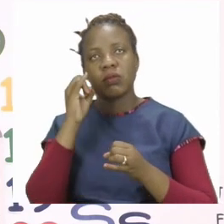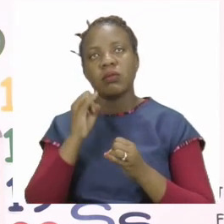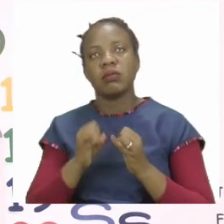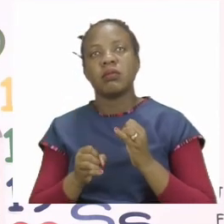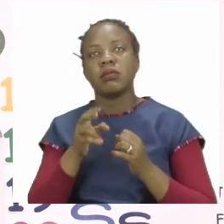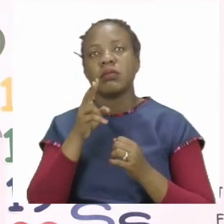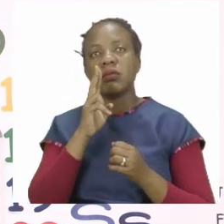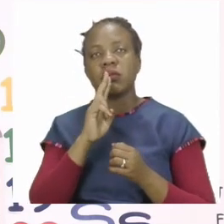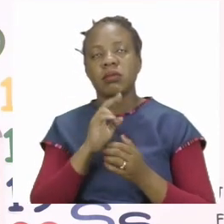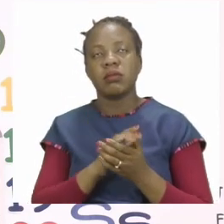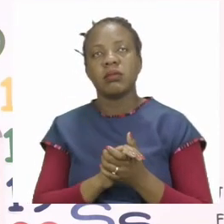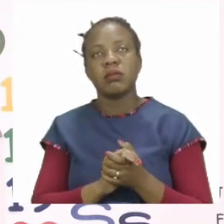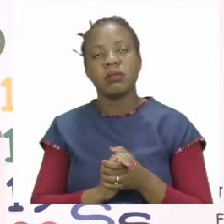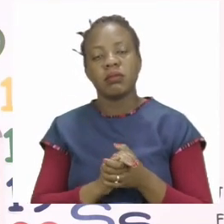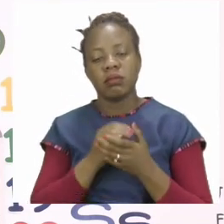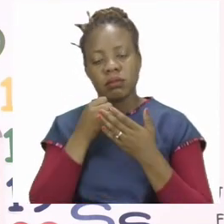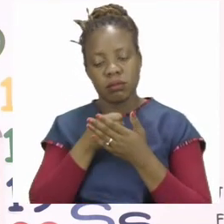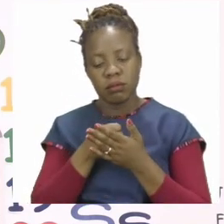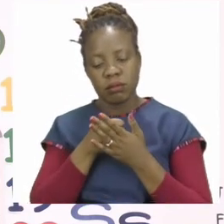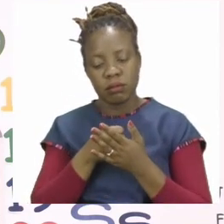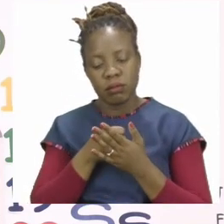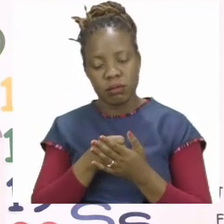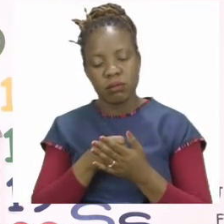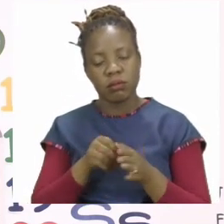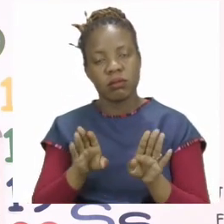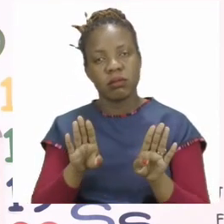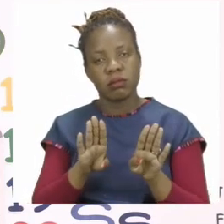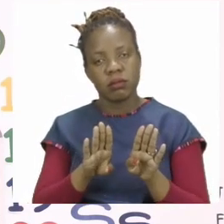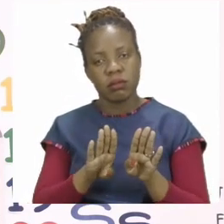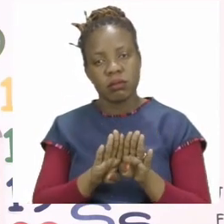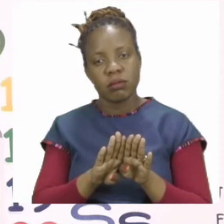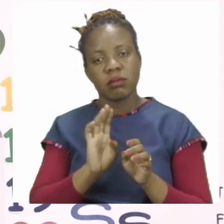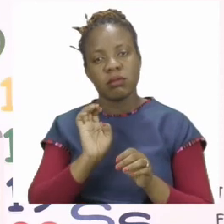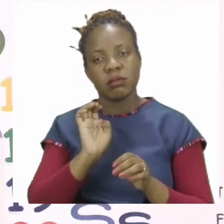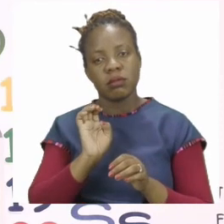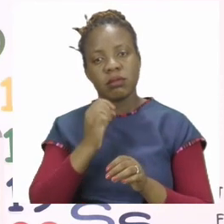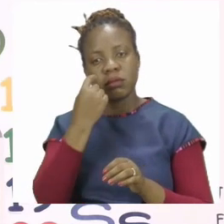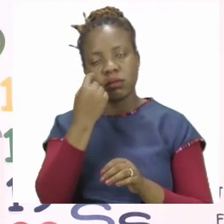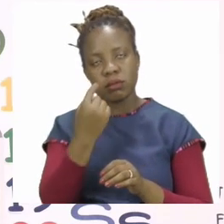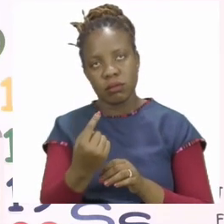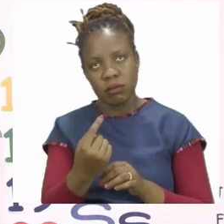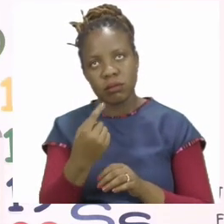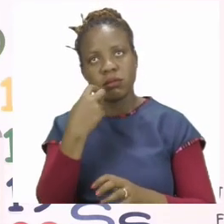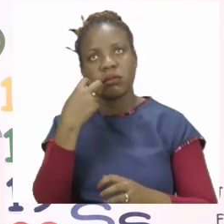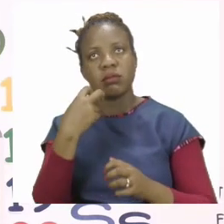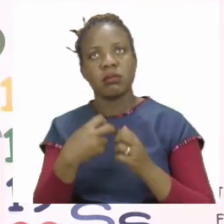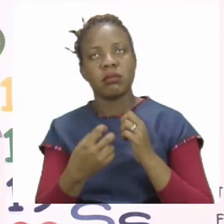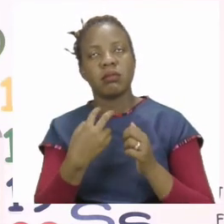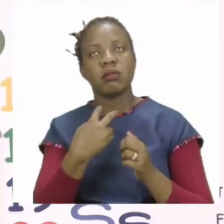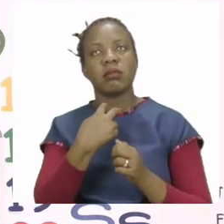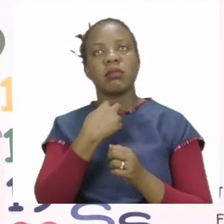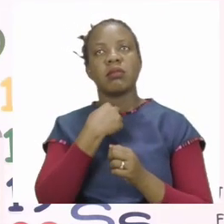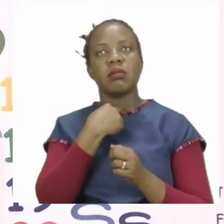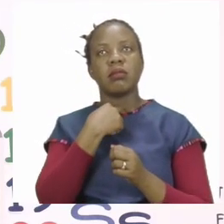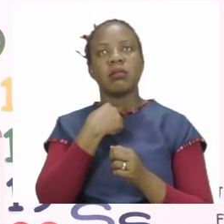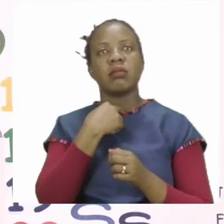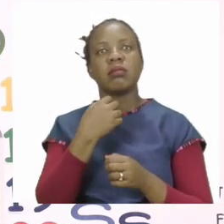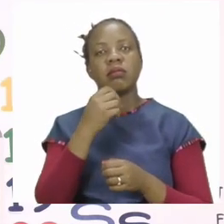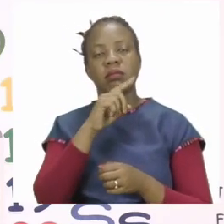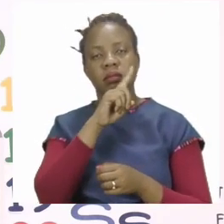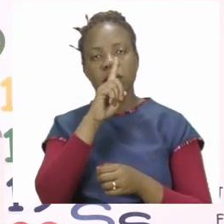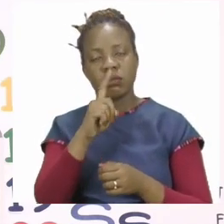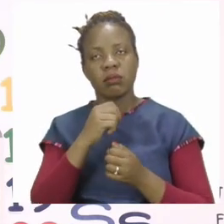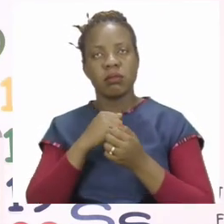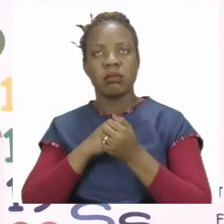your own first. But if you have a problem, you can always ask someone for help. Right.